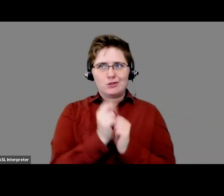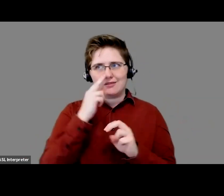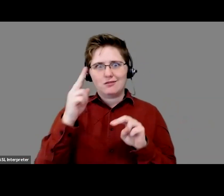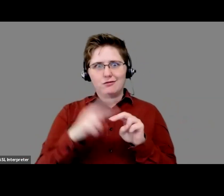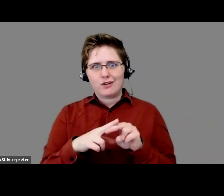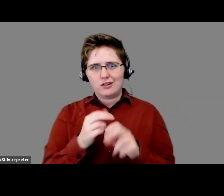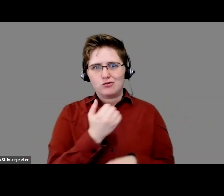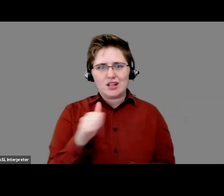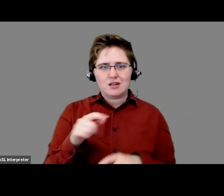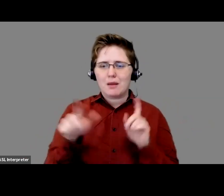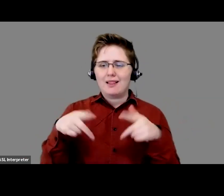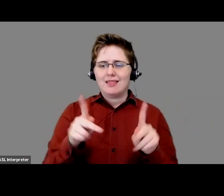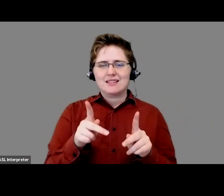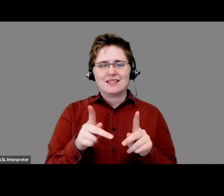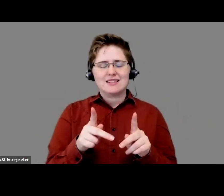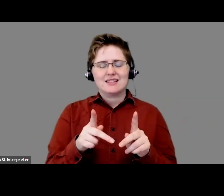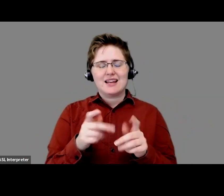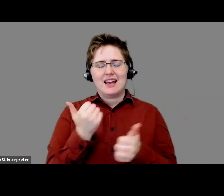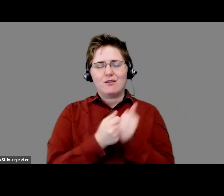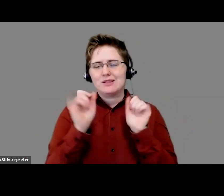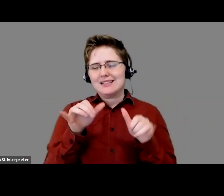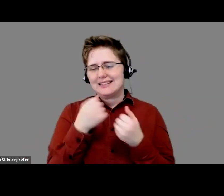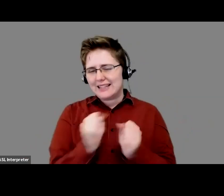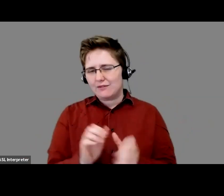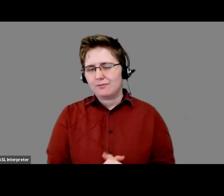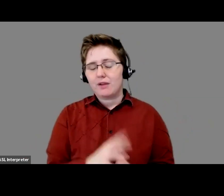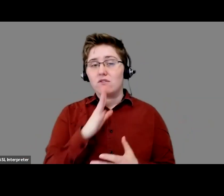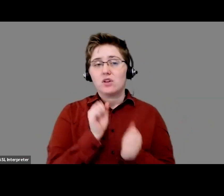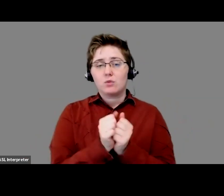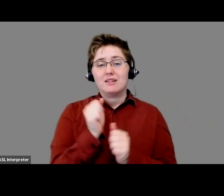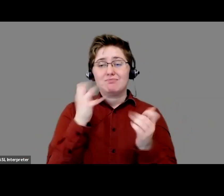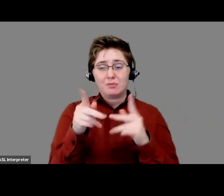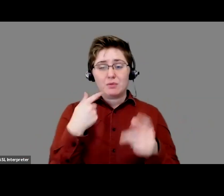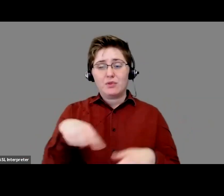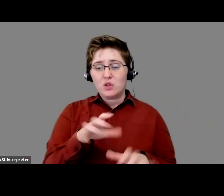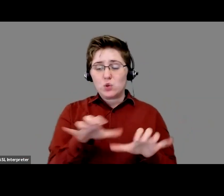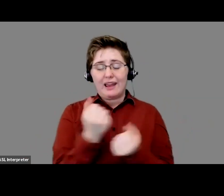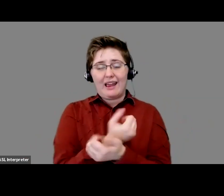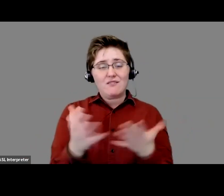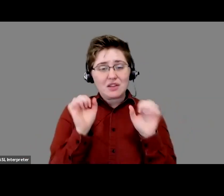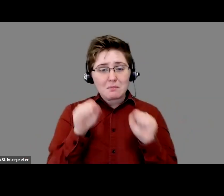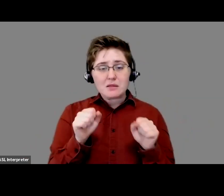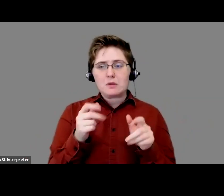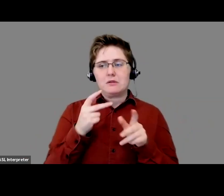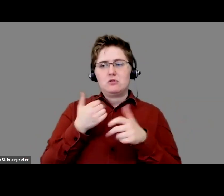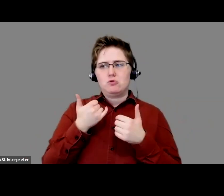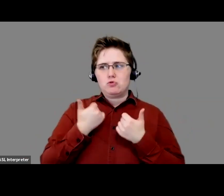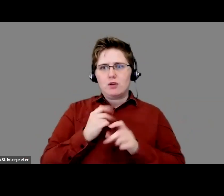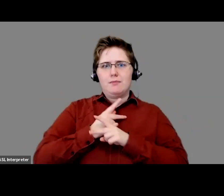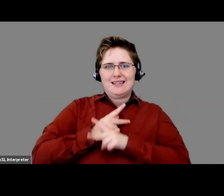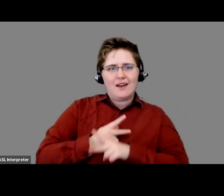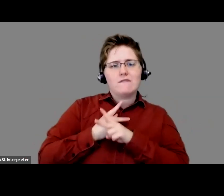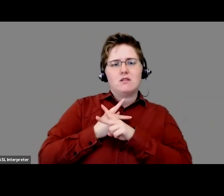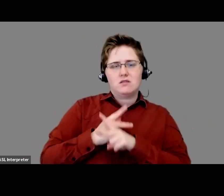allowed to keep everybody safe. I've talked to some people who are just doing everything they can to take precautions. We've talked to people who